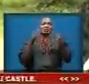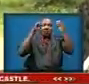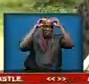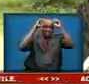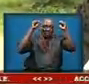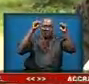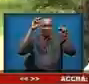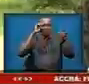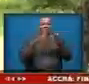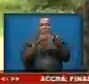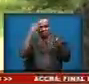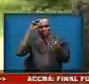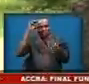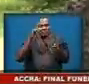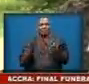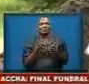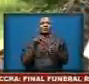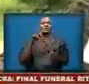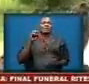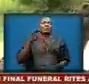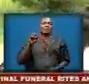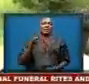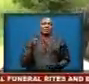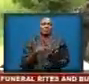President may say, da fola mena me.